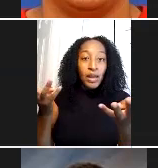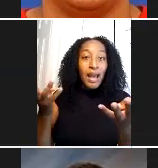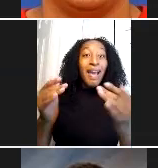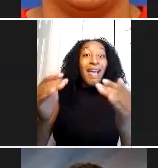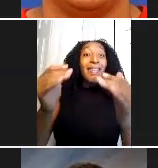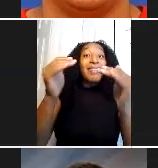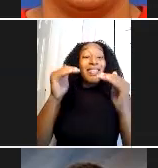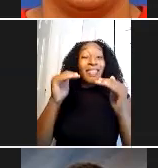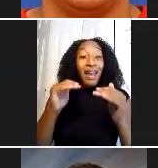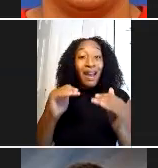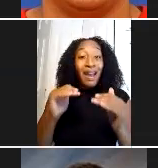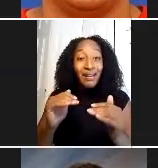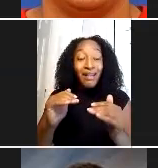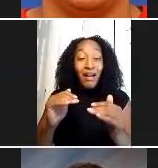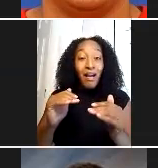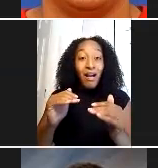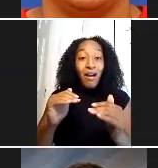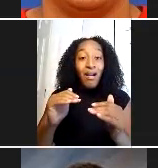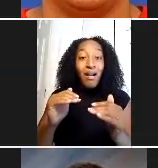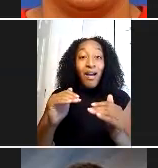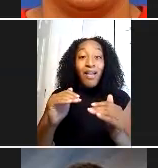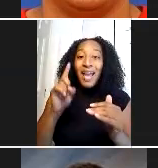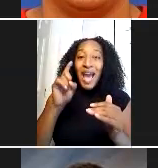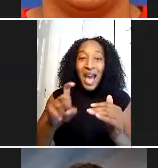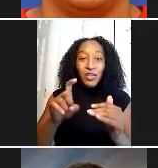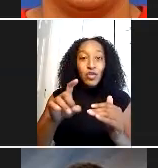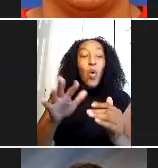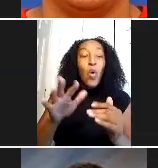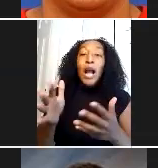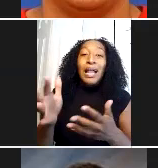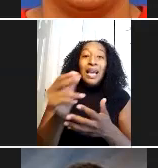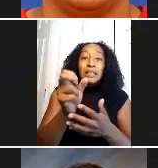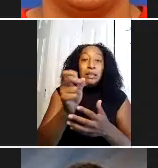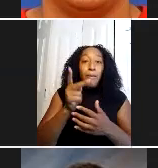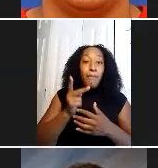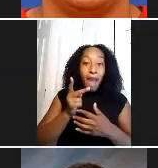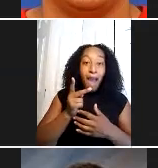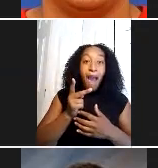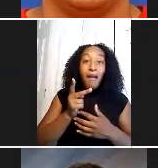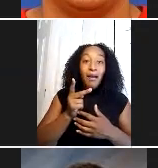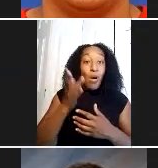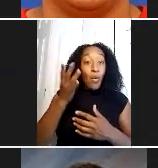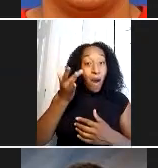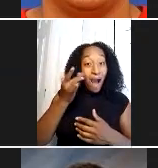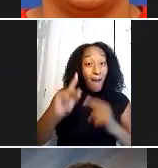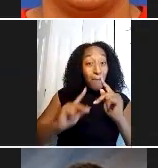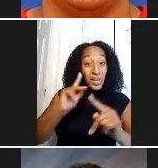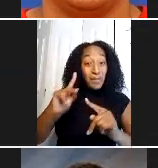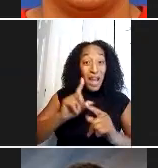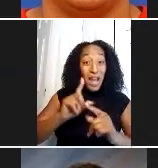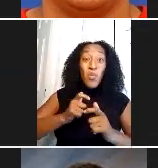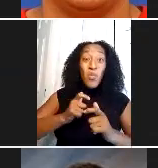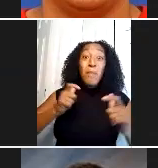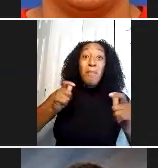took the vaccine were having some major health issues, right? And